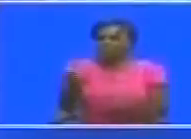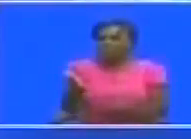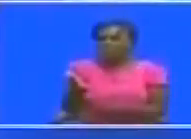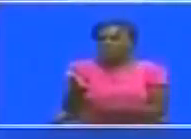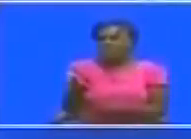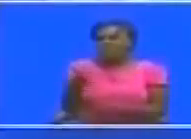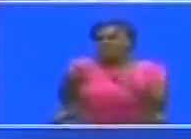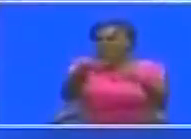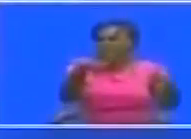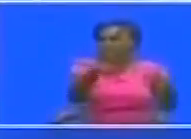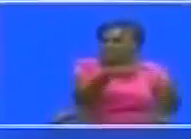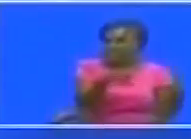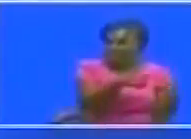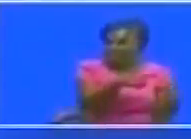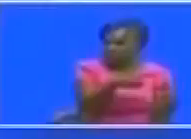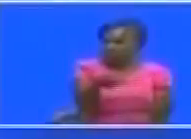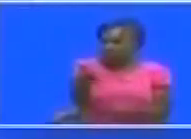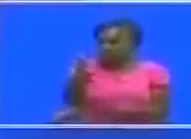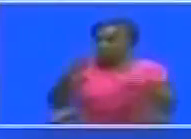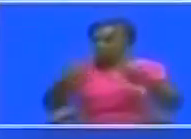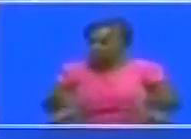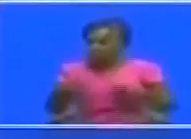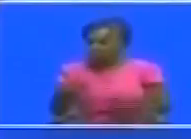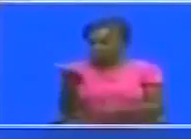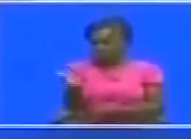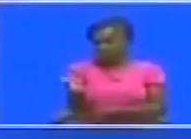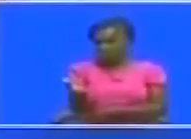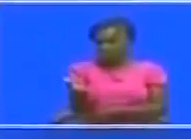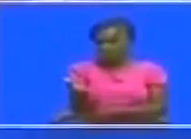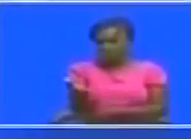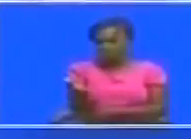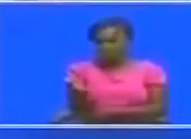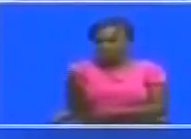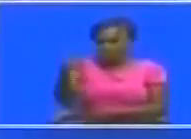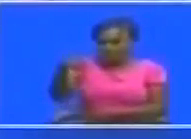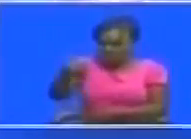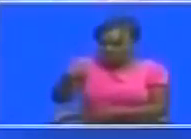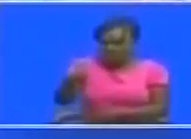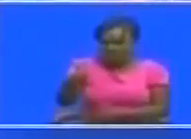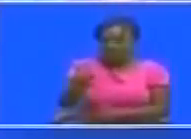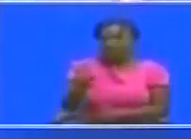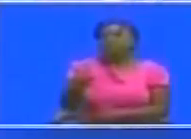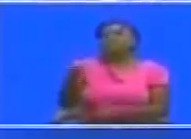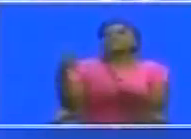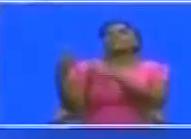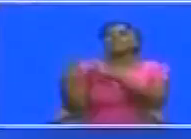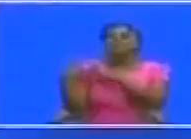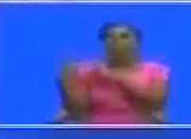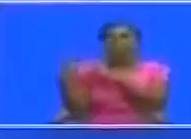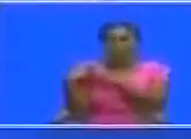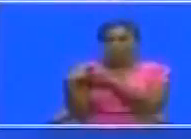go, will he kill them, bring tanks? If he shoots people using those tanks, he himself will be accountable and he will see what will